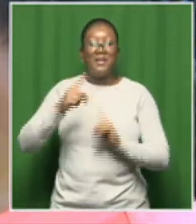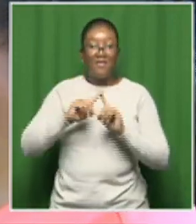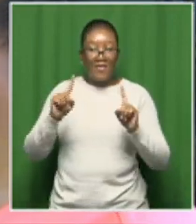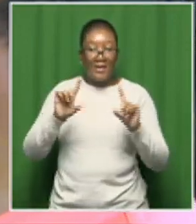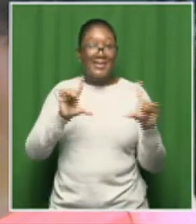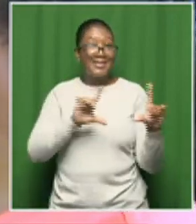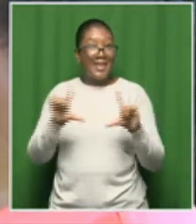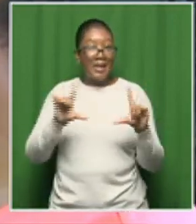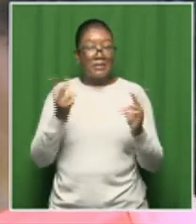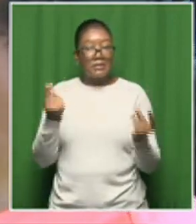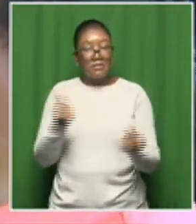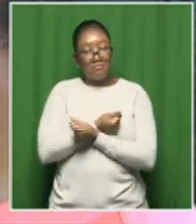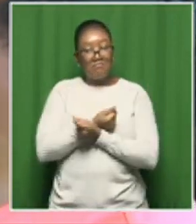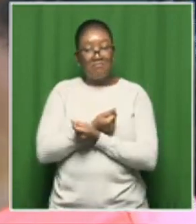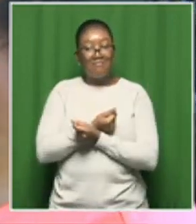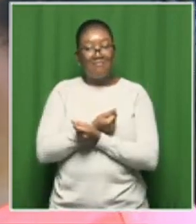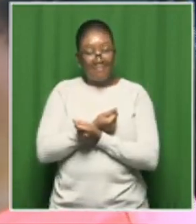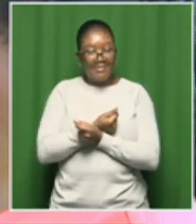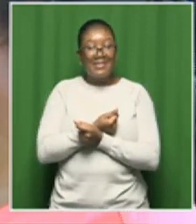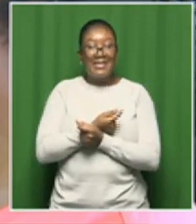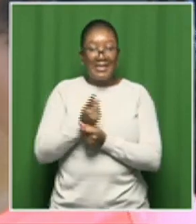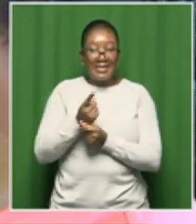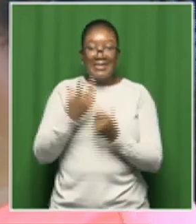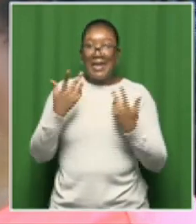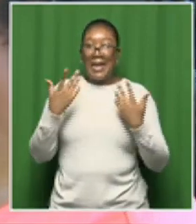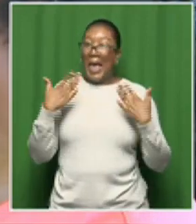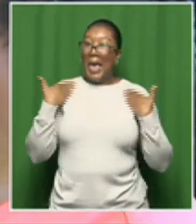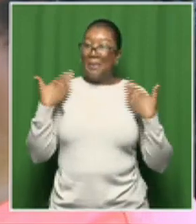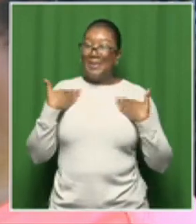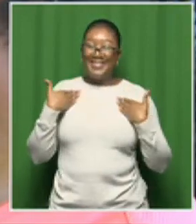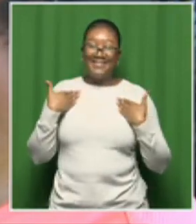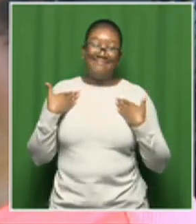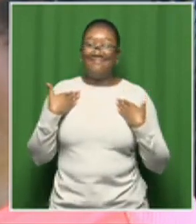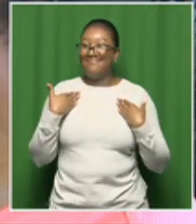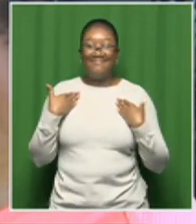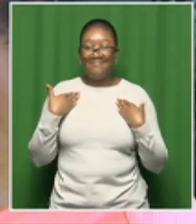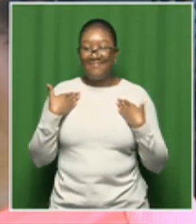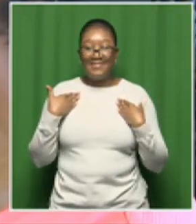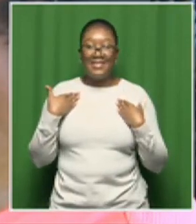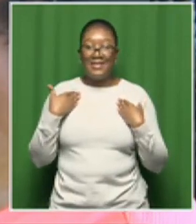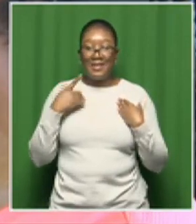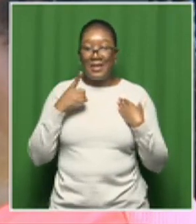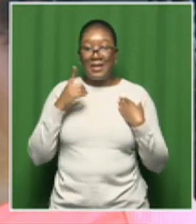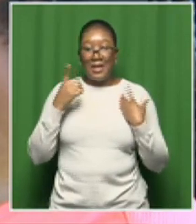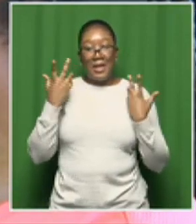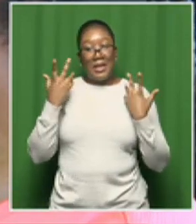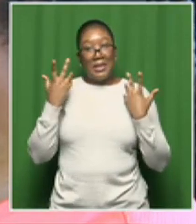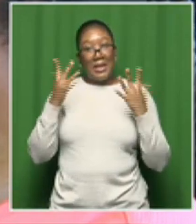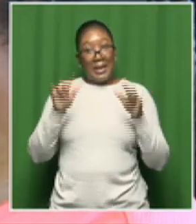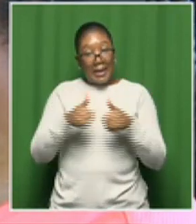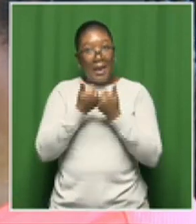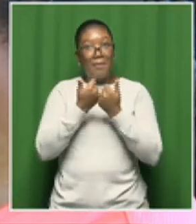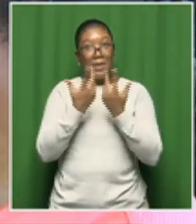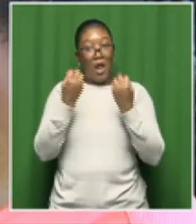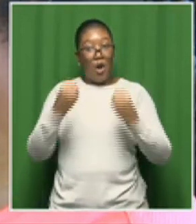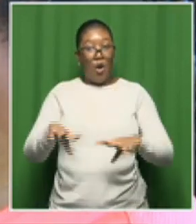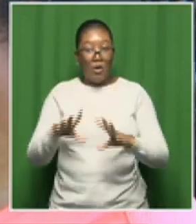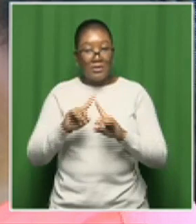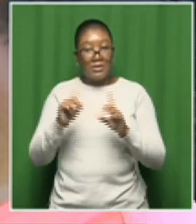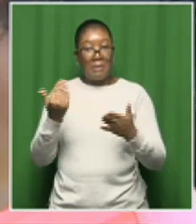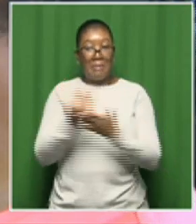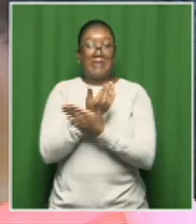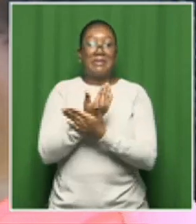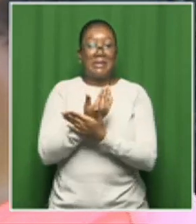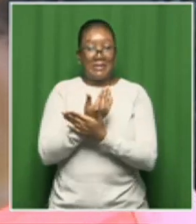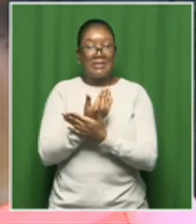Sundowns, unfortunately, they won't be happy, because they could even have lost that game. Once again, missed opportunities,